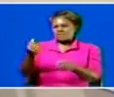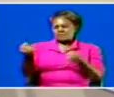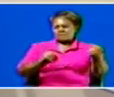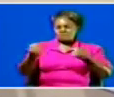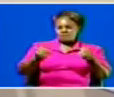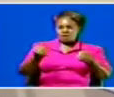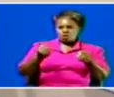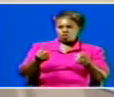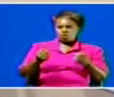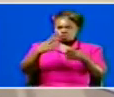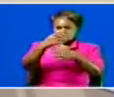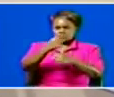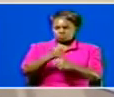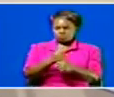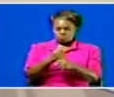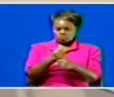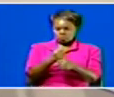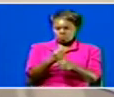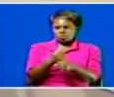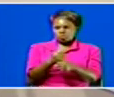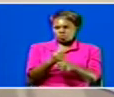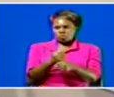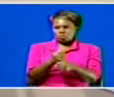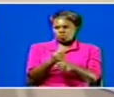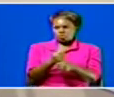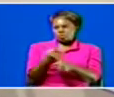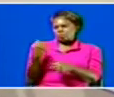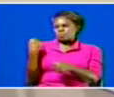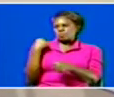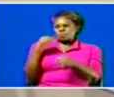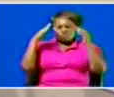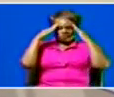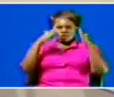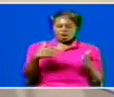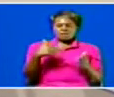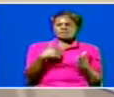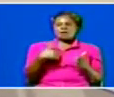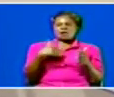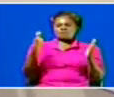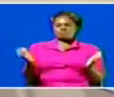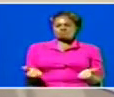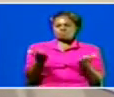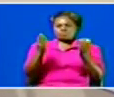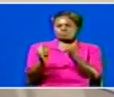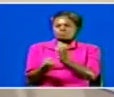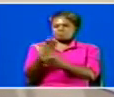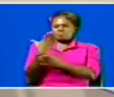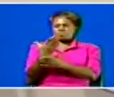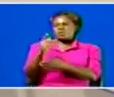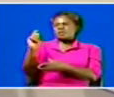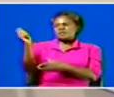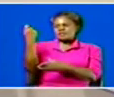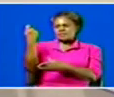automobile manufacturers and assemblers, have recently committed to increase production activity in